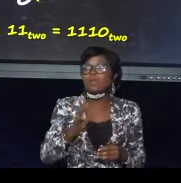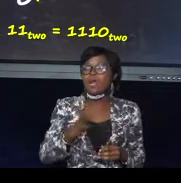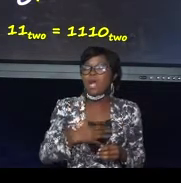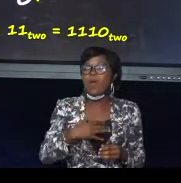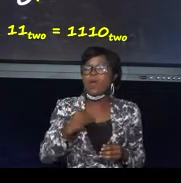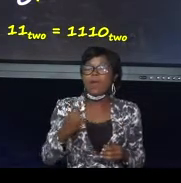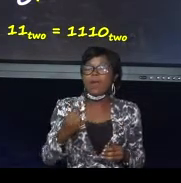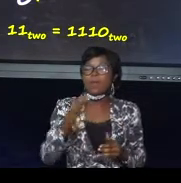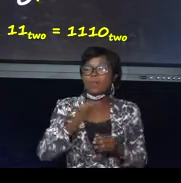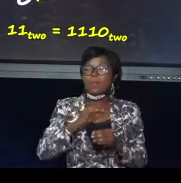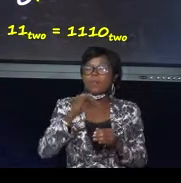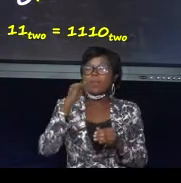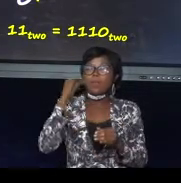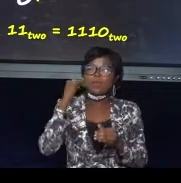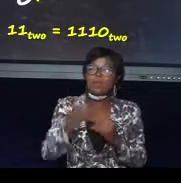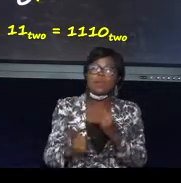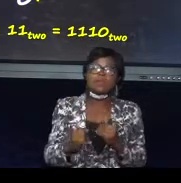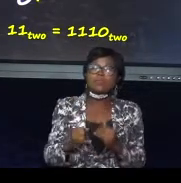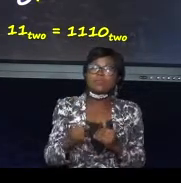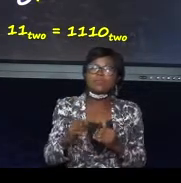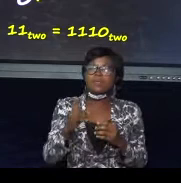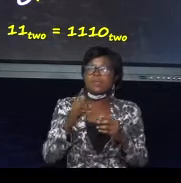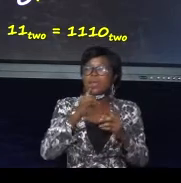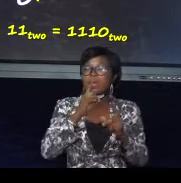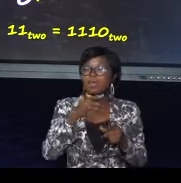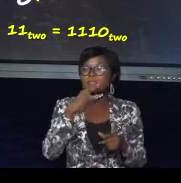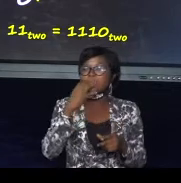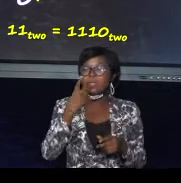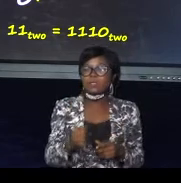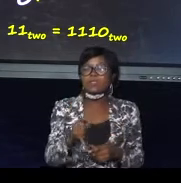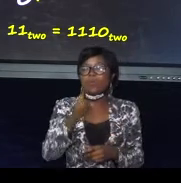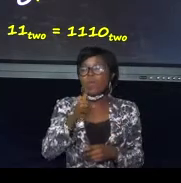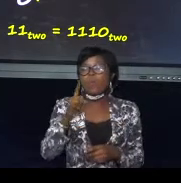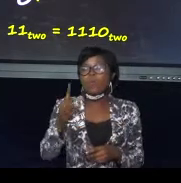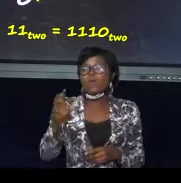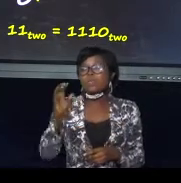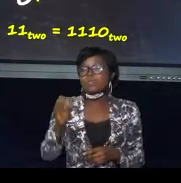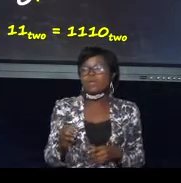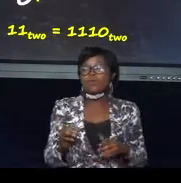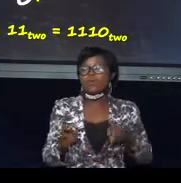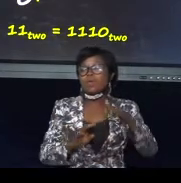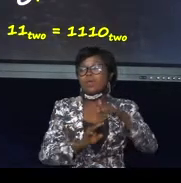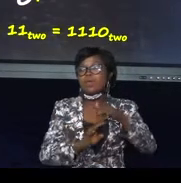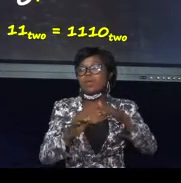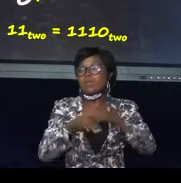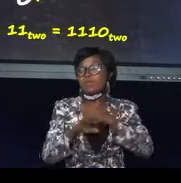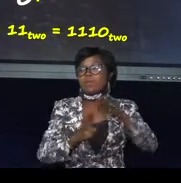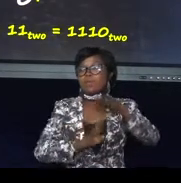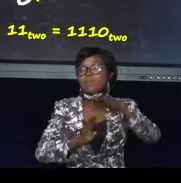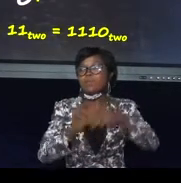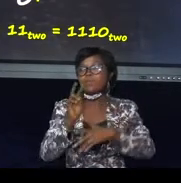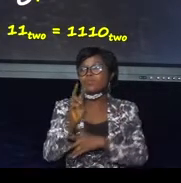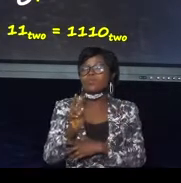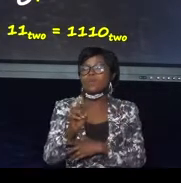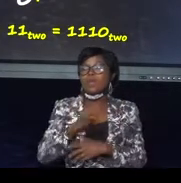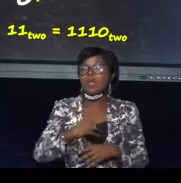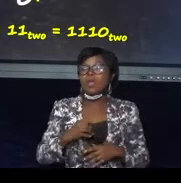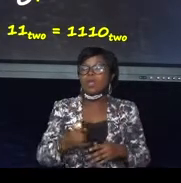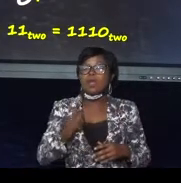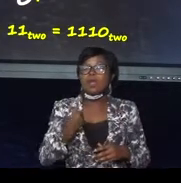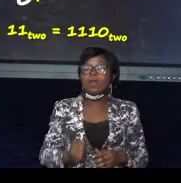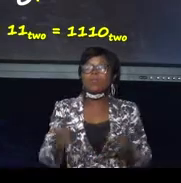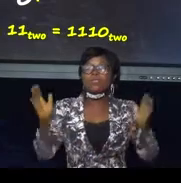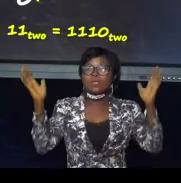way, and our final answer is 1110 in base 2. I'm sure that you got this right, and for that